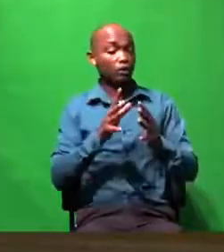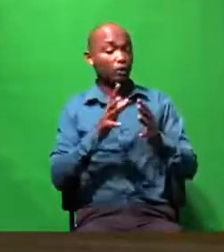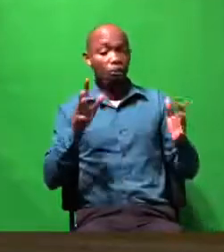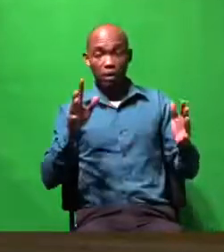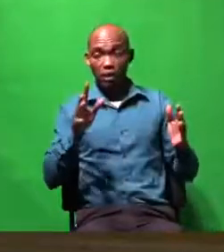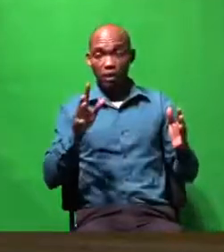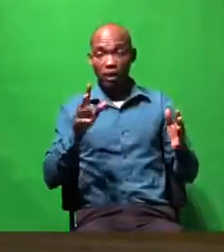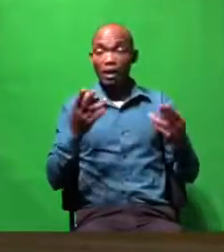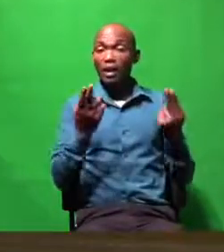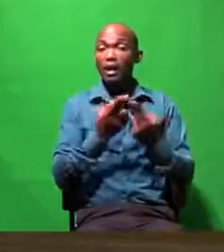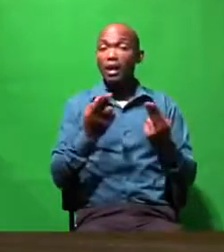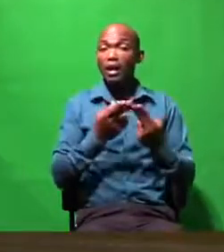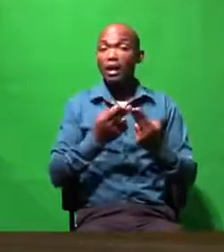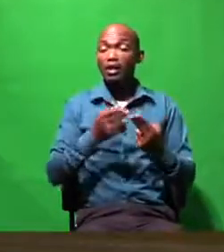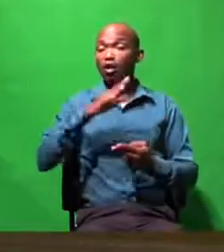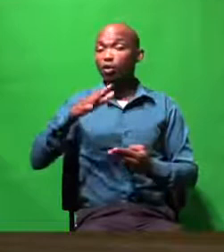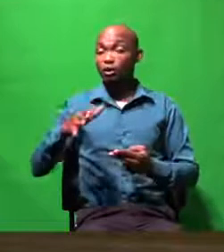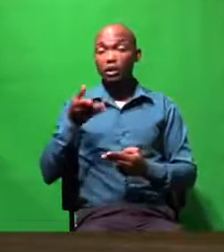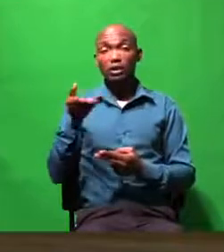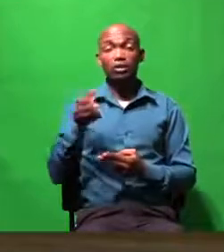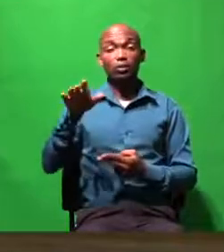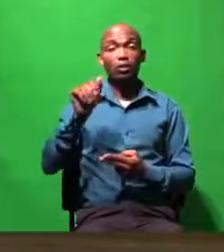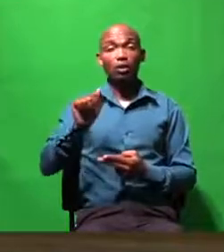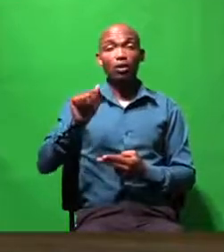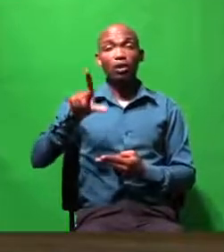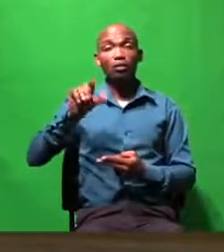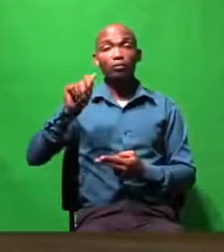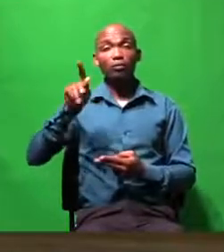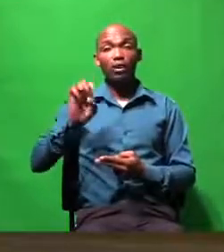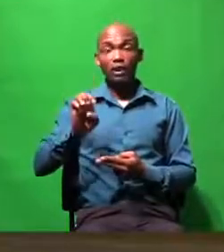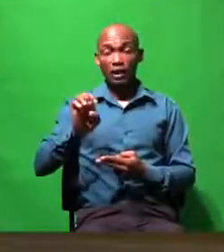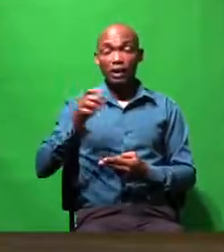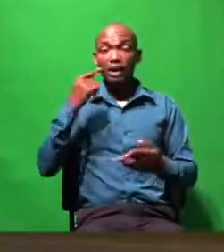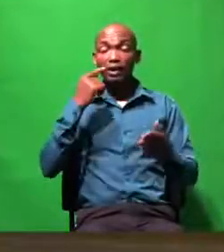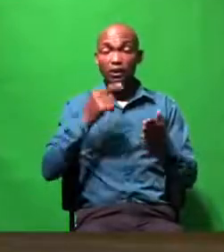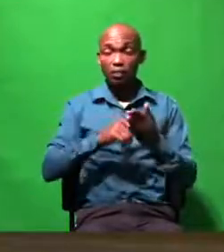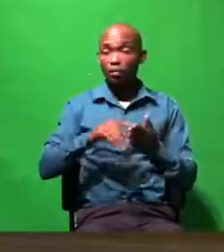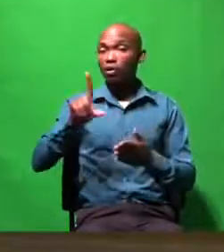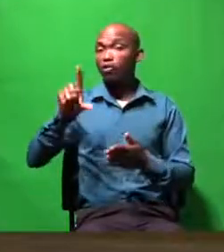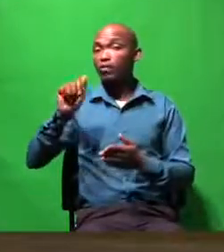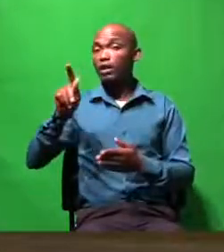the ocean, we can say that is a lake. Example of a lake,